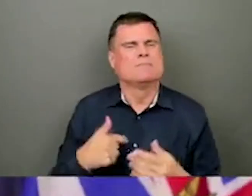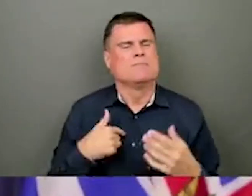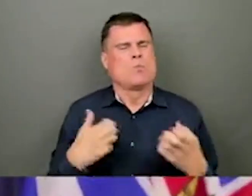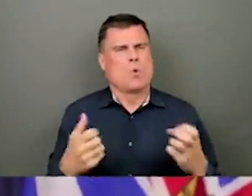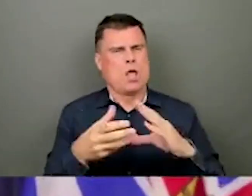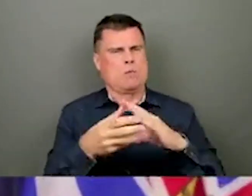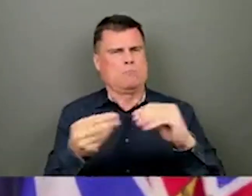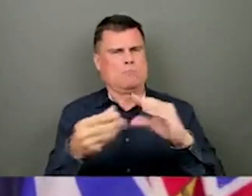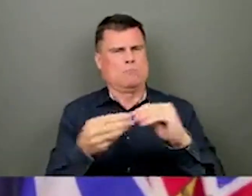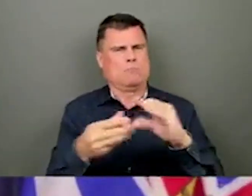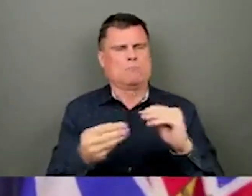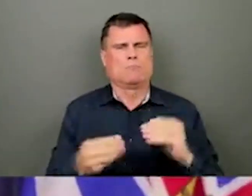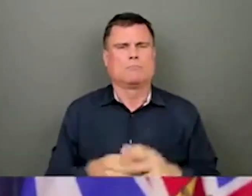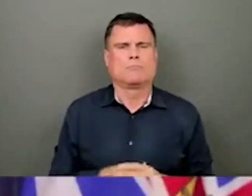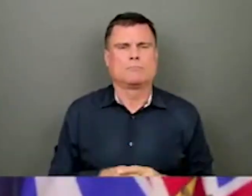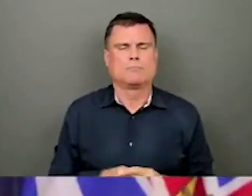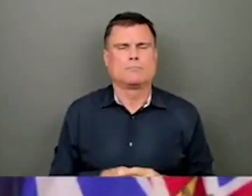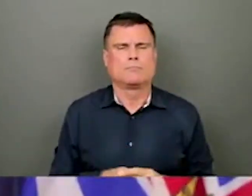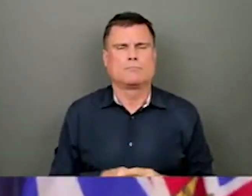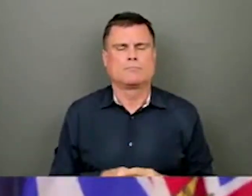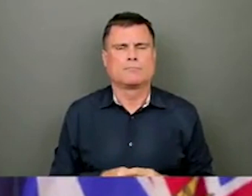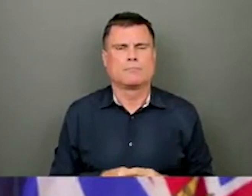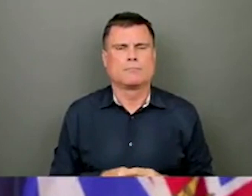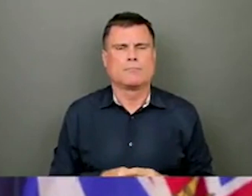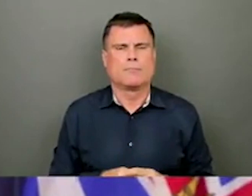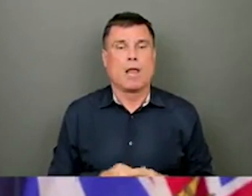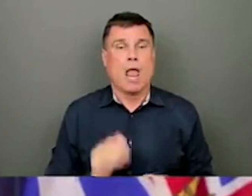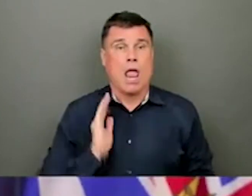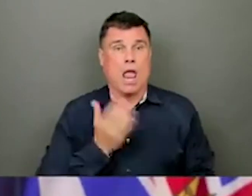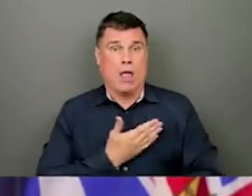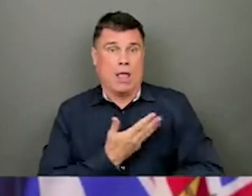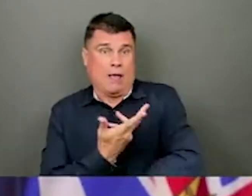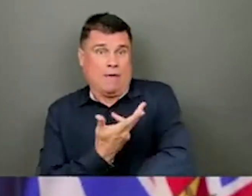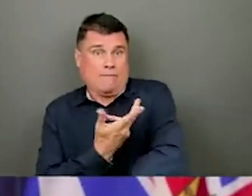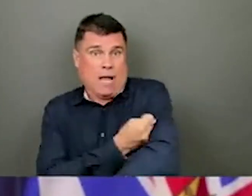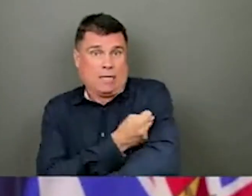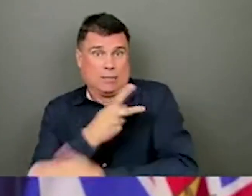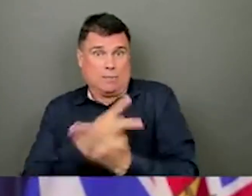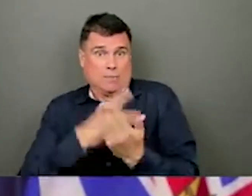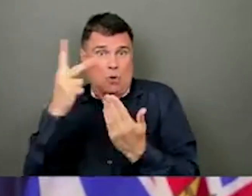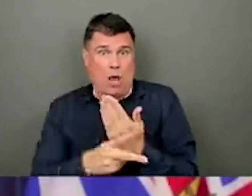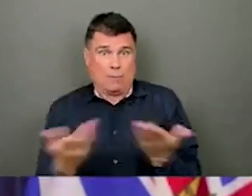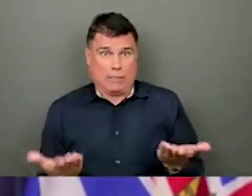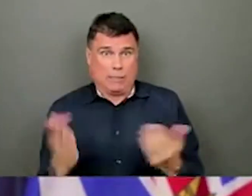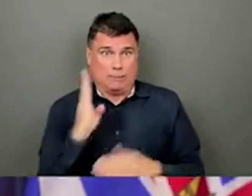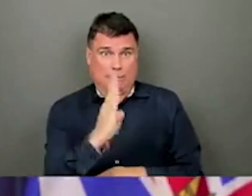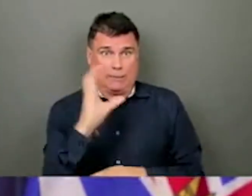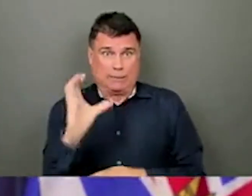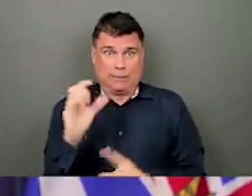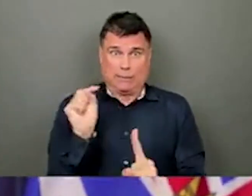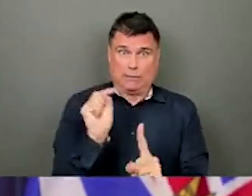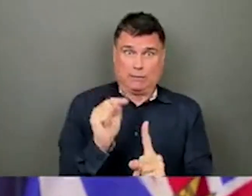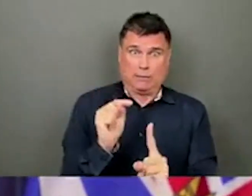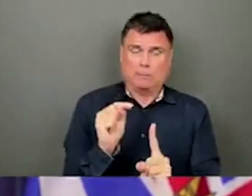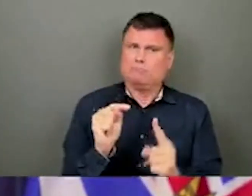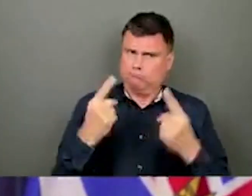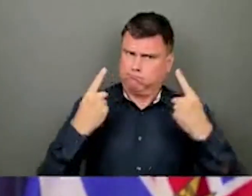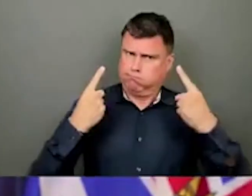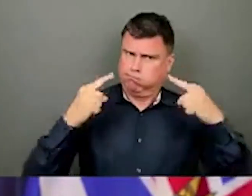that our program, our Immunization BC program here in BC is one of the most successful in the